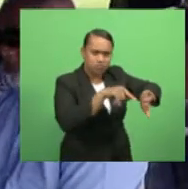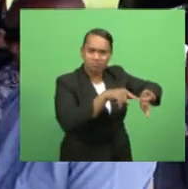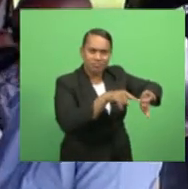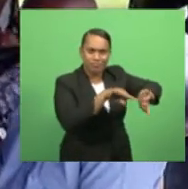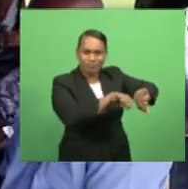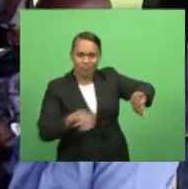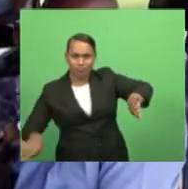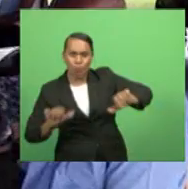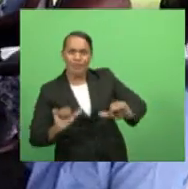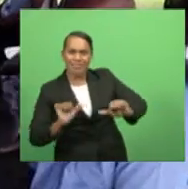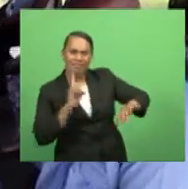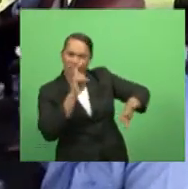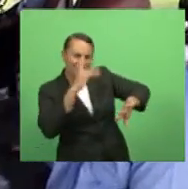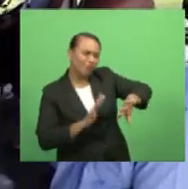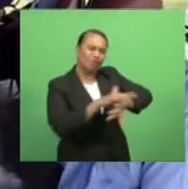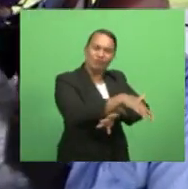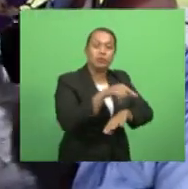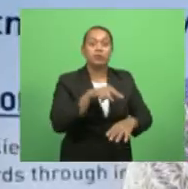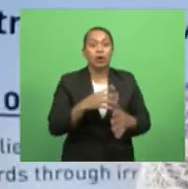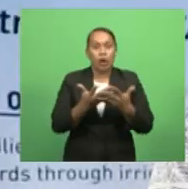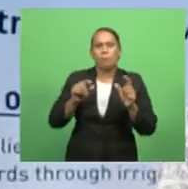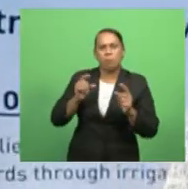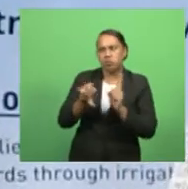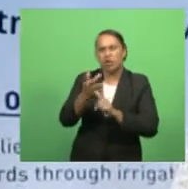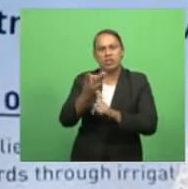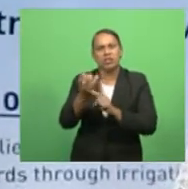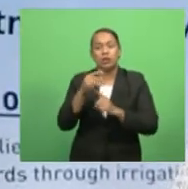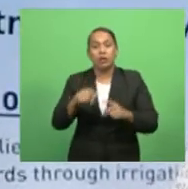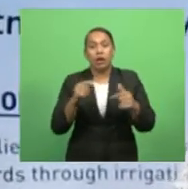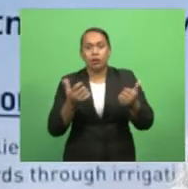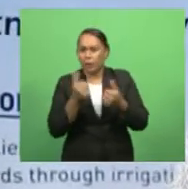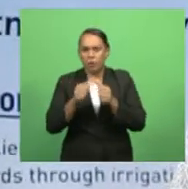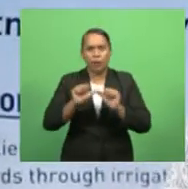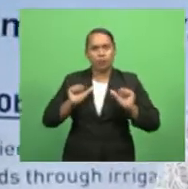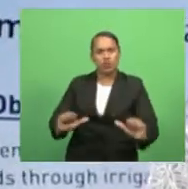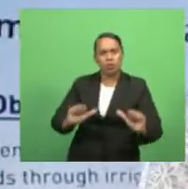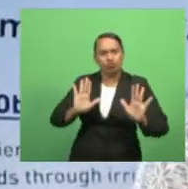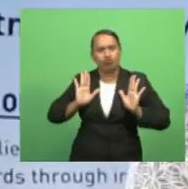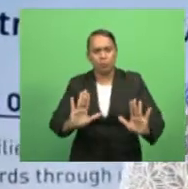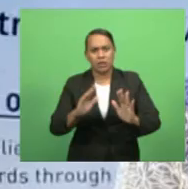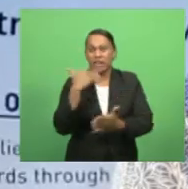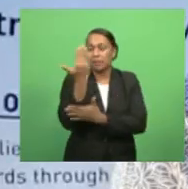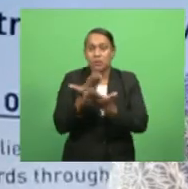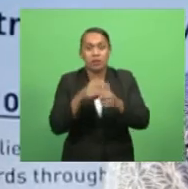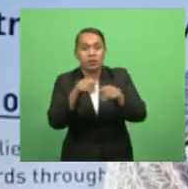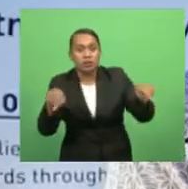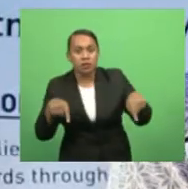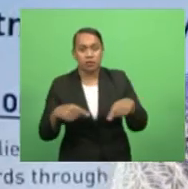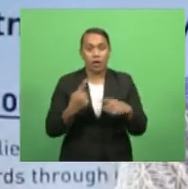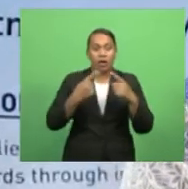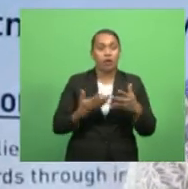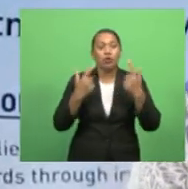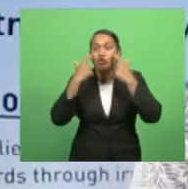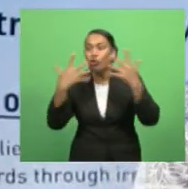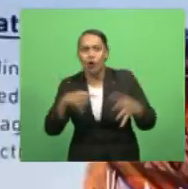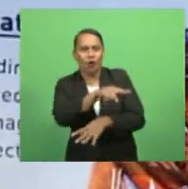that would be the secondary line of defense. We now rely on nature-based primary defense, which is your long-term as